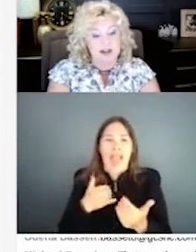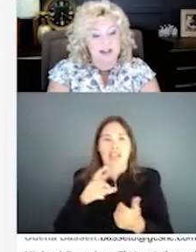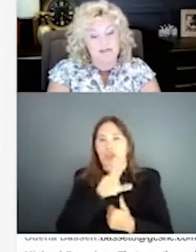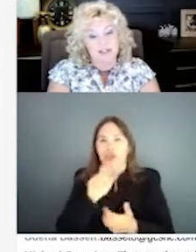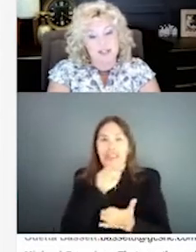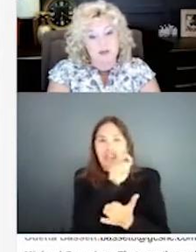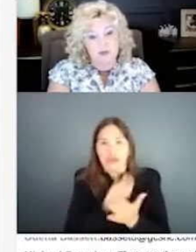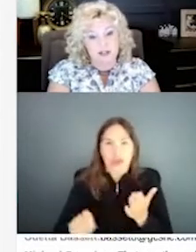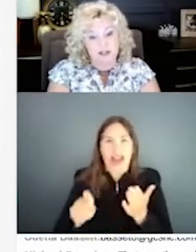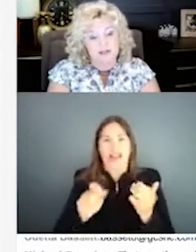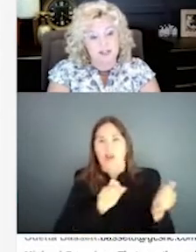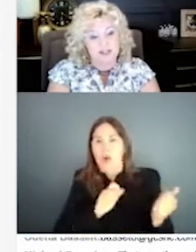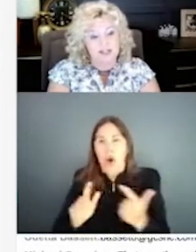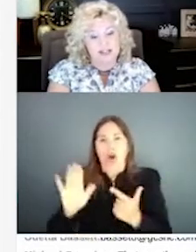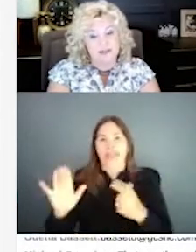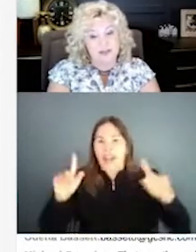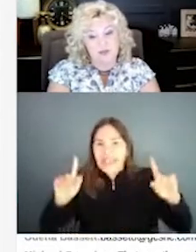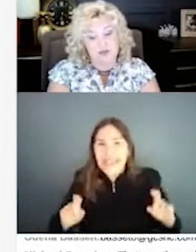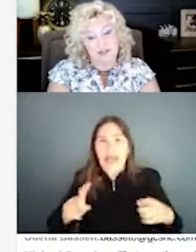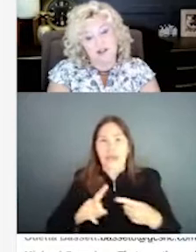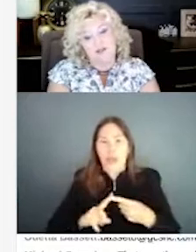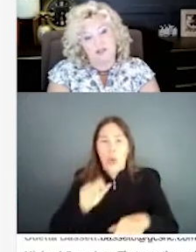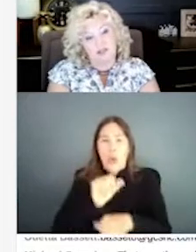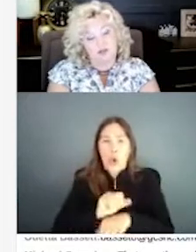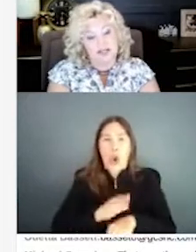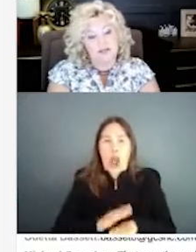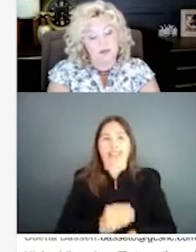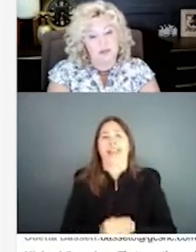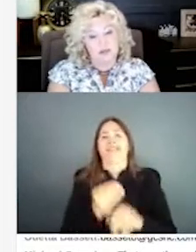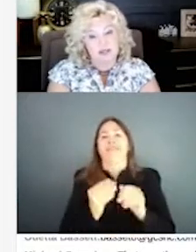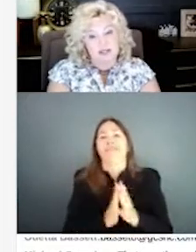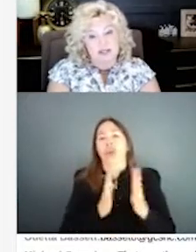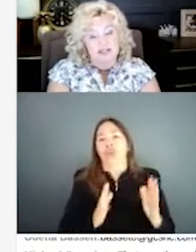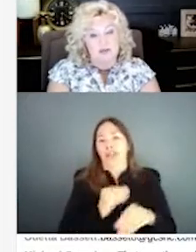every single one of their exams to work on a virtual platform.